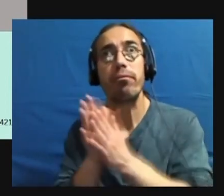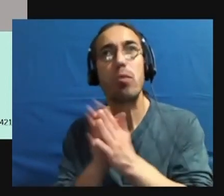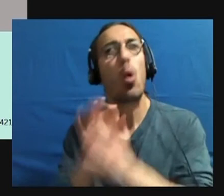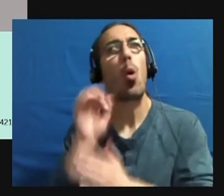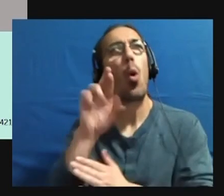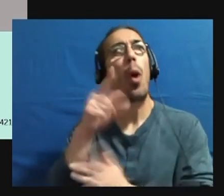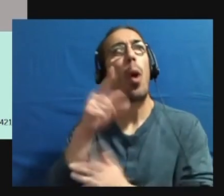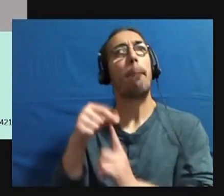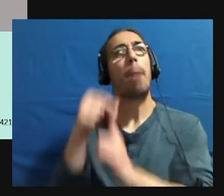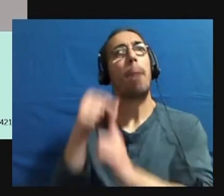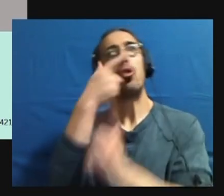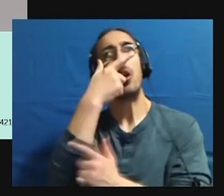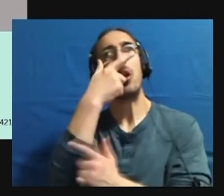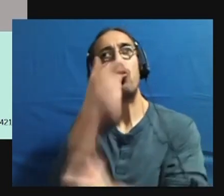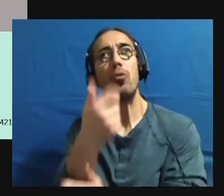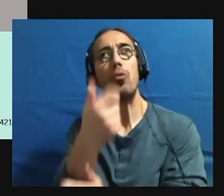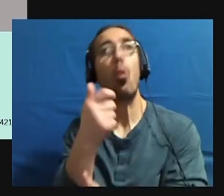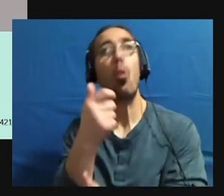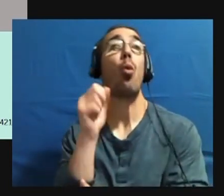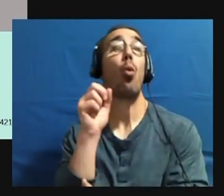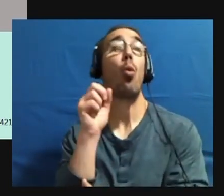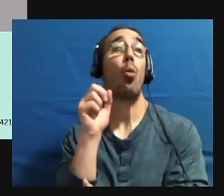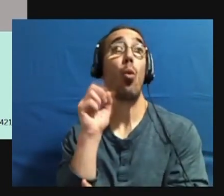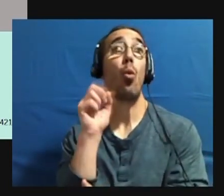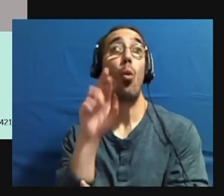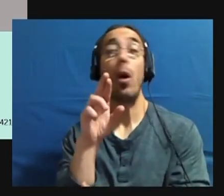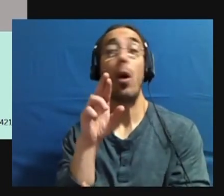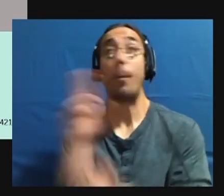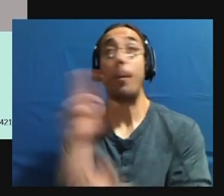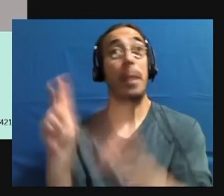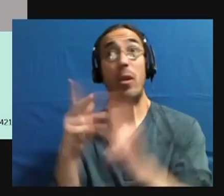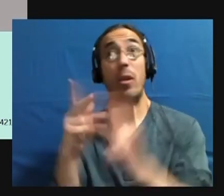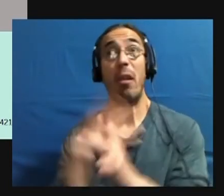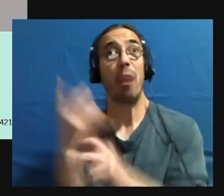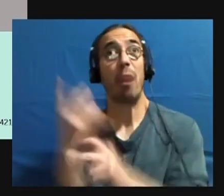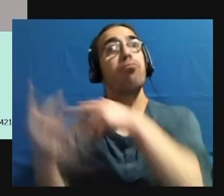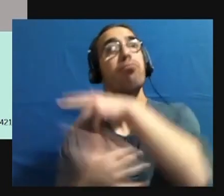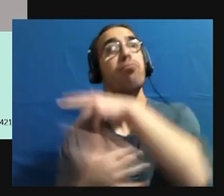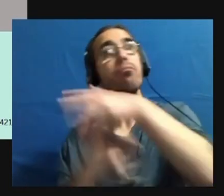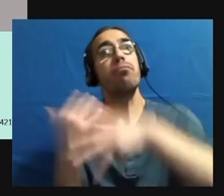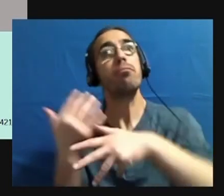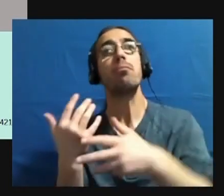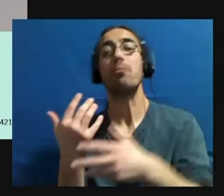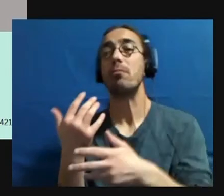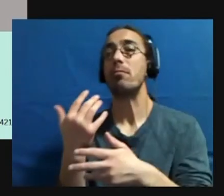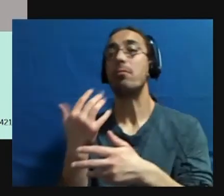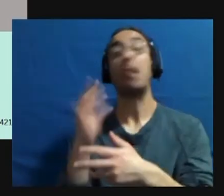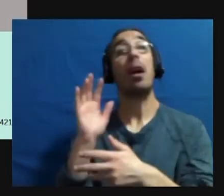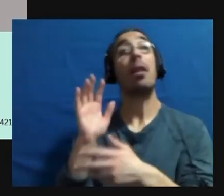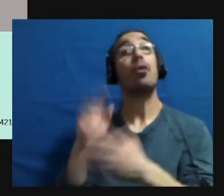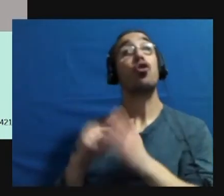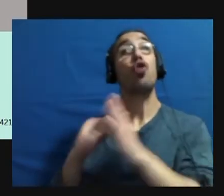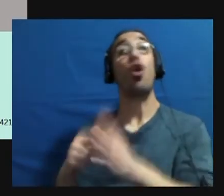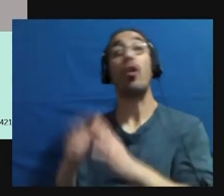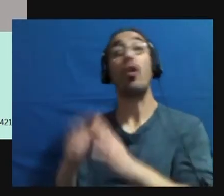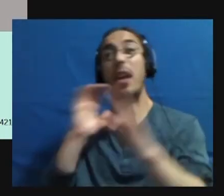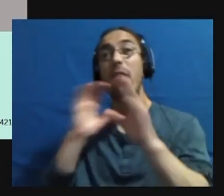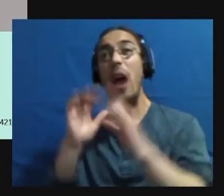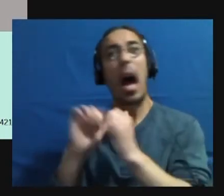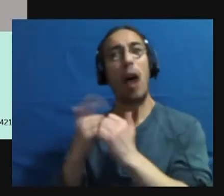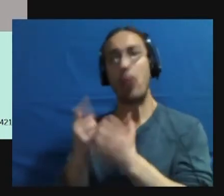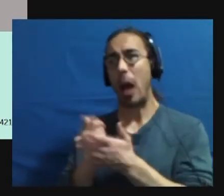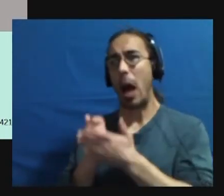that involves a person or or some people who made the thing, a conversation about what helped them get there. How do you think they